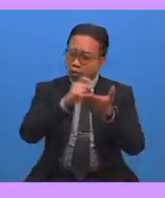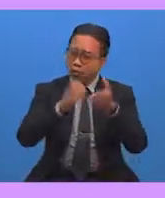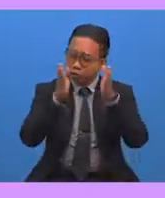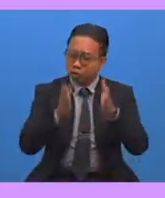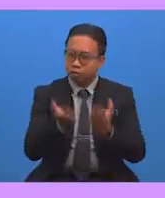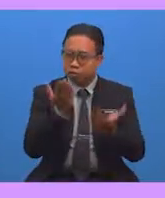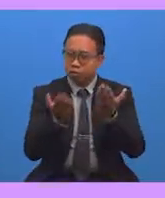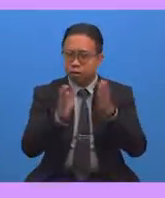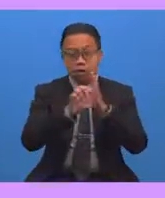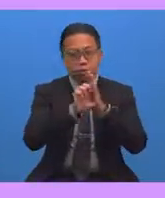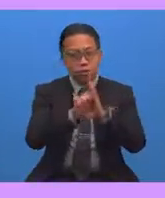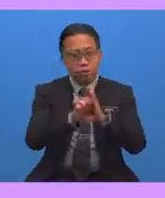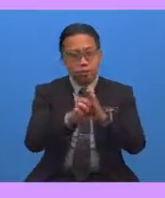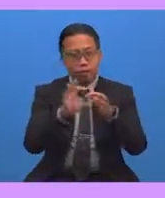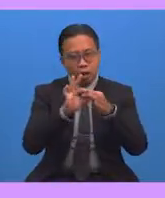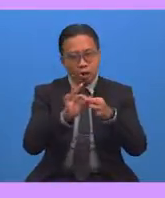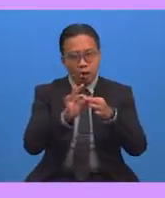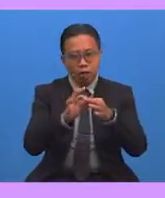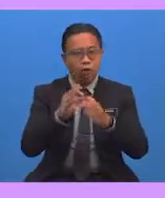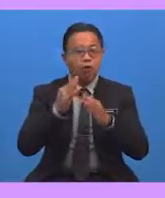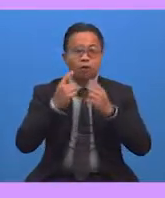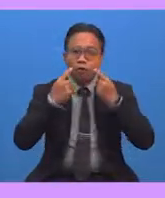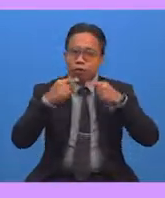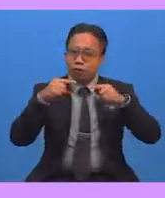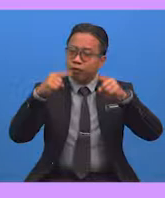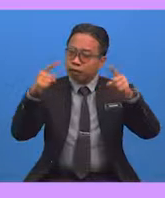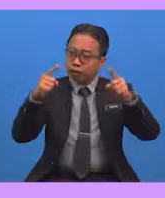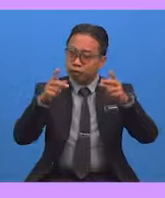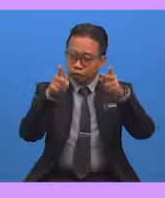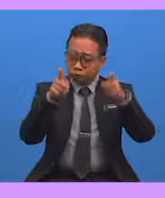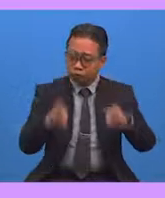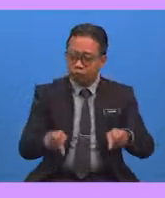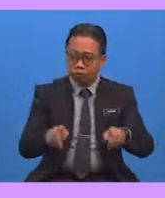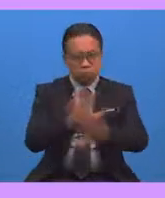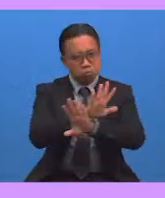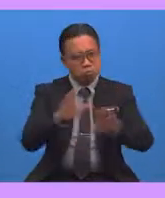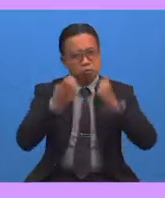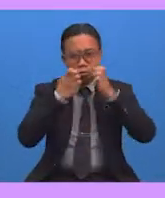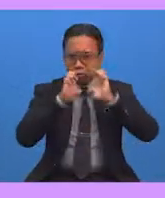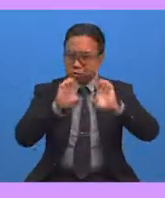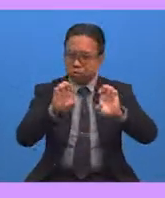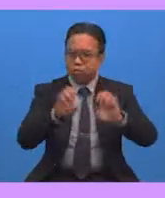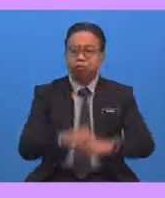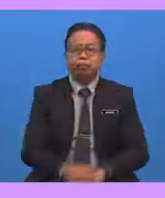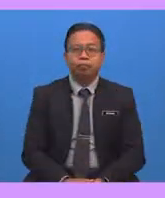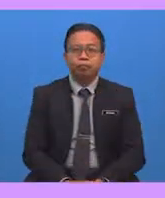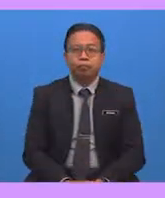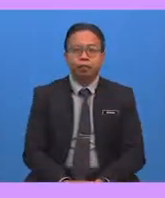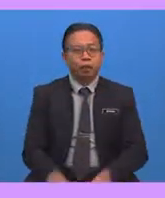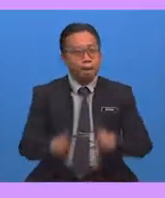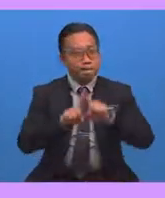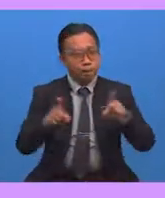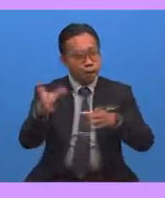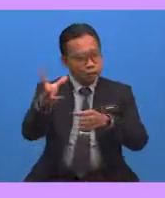provide examples of famous people who were not excellent academically, but